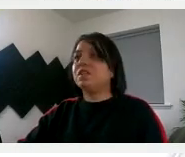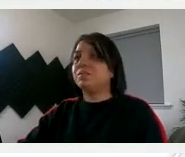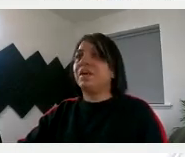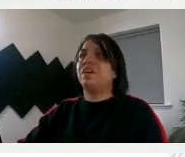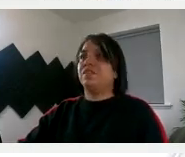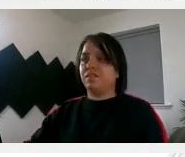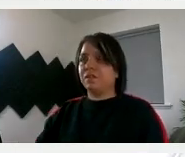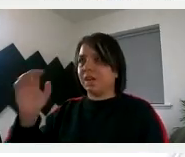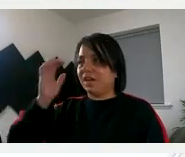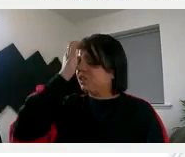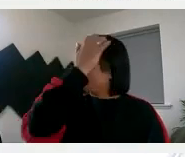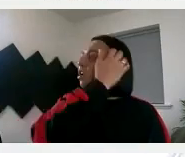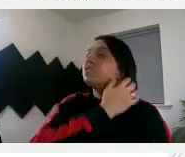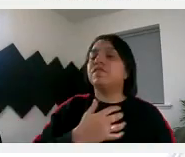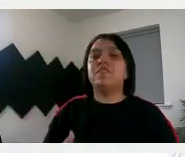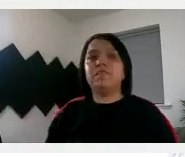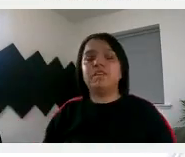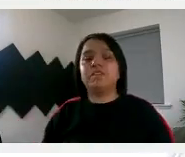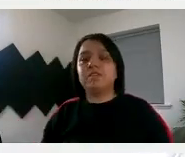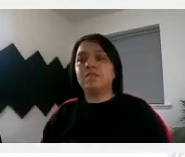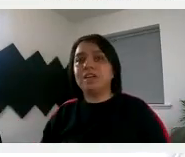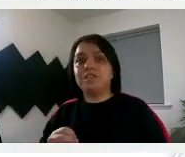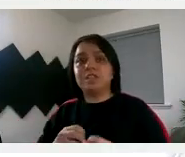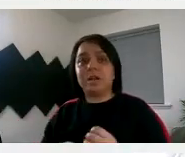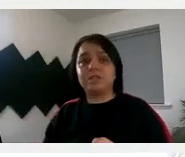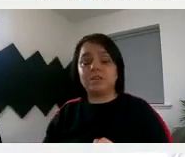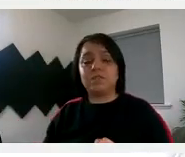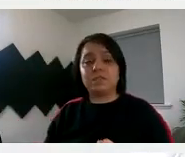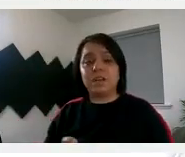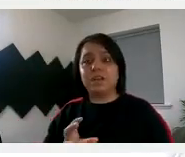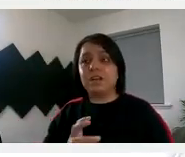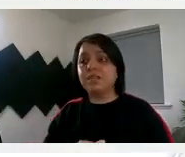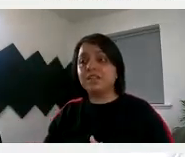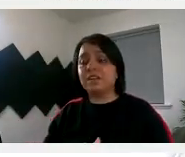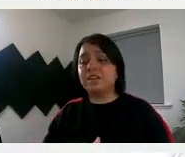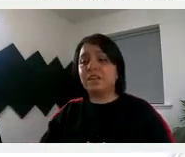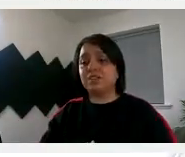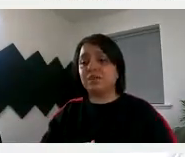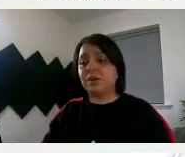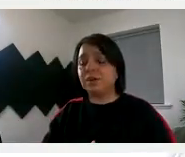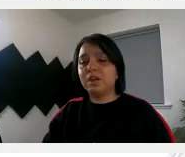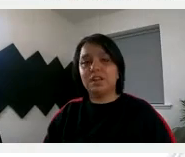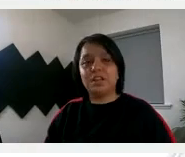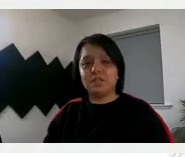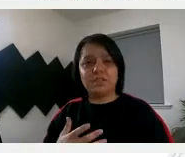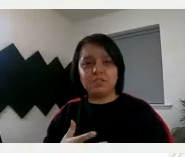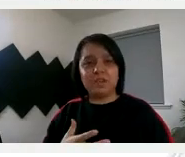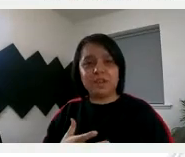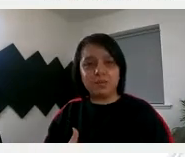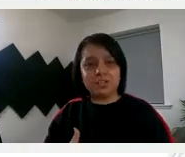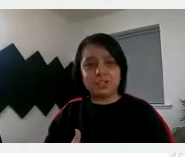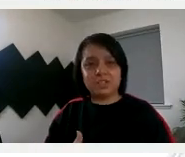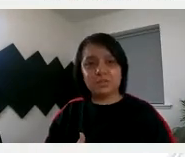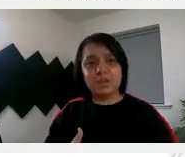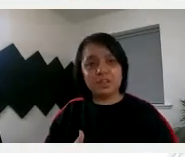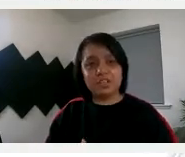So the spelling of the UK, there's lots of different ways to spell stuff, and this can catch you out. Like if you're doing